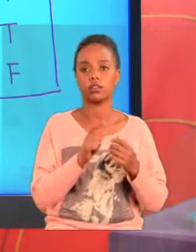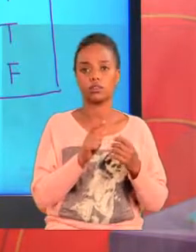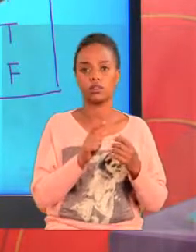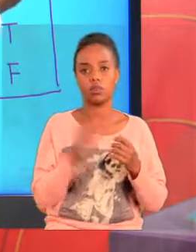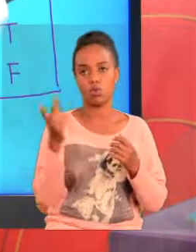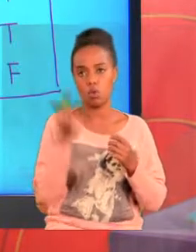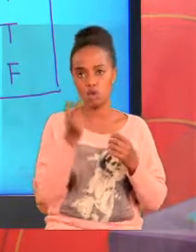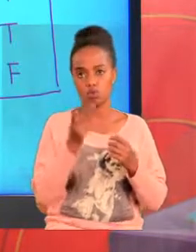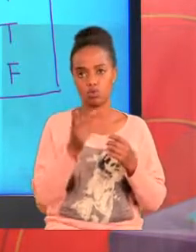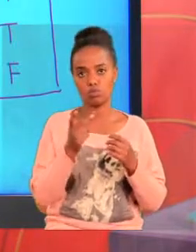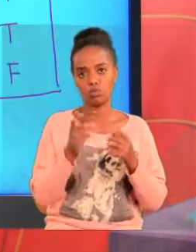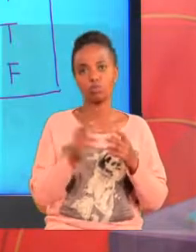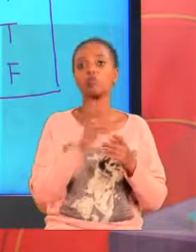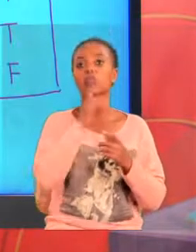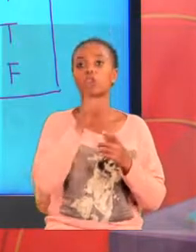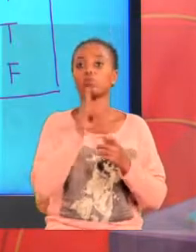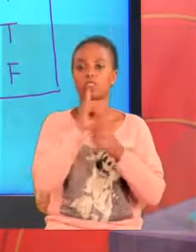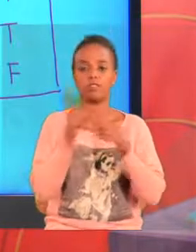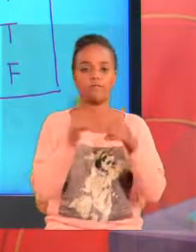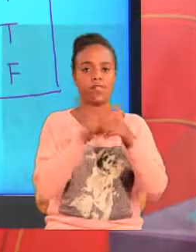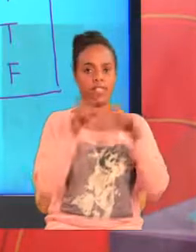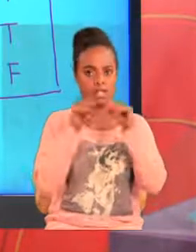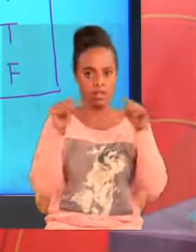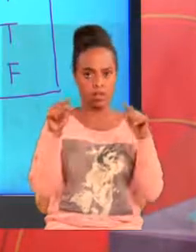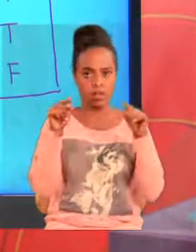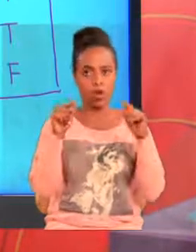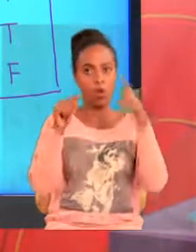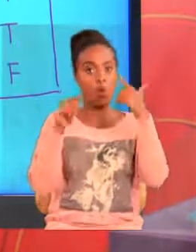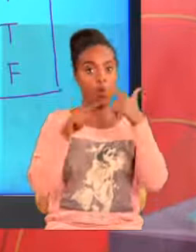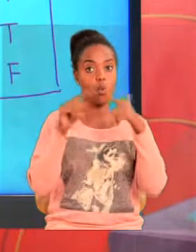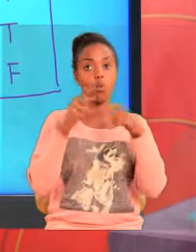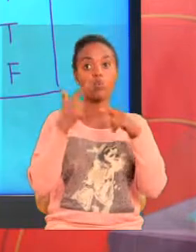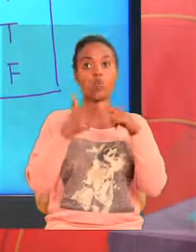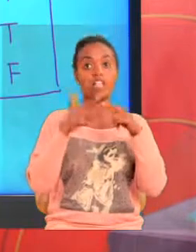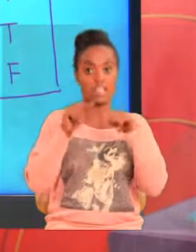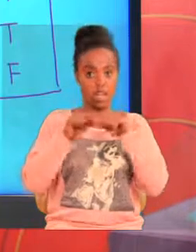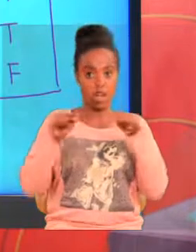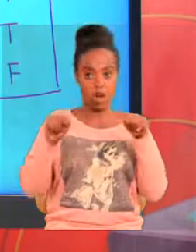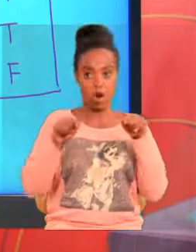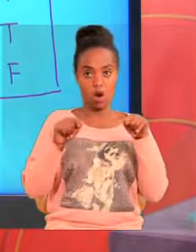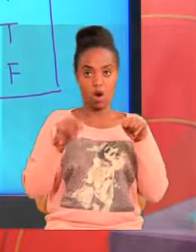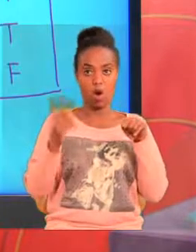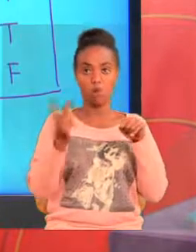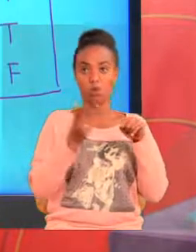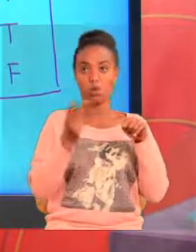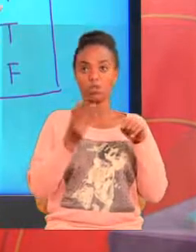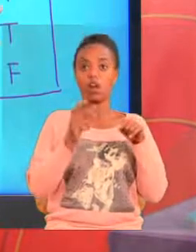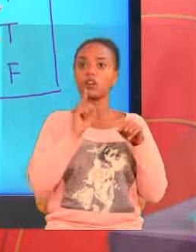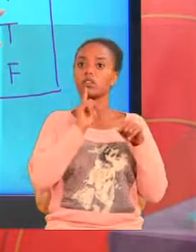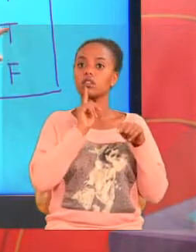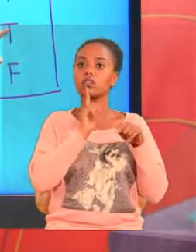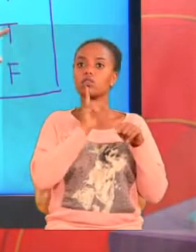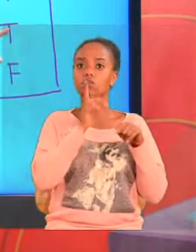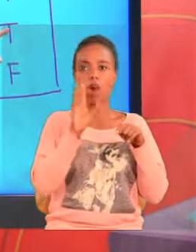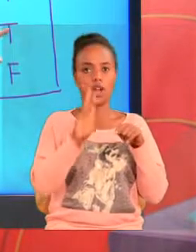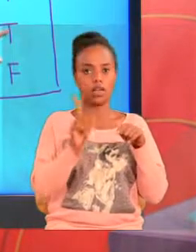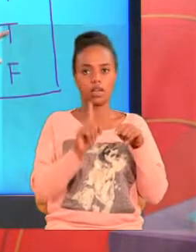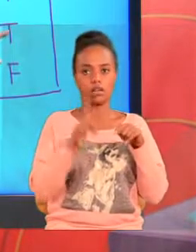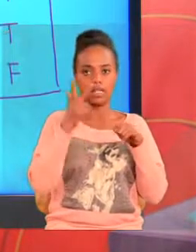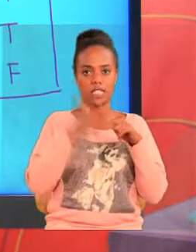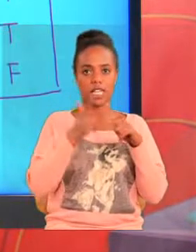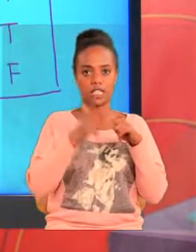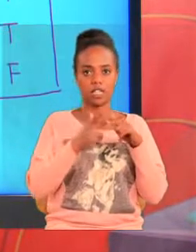both are true on the first row. On second row, both are not true. On third